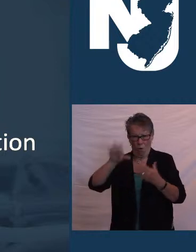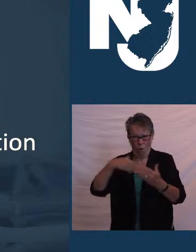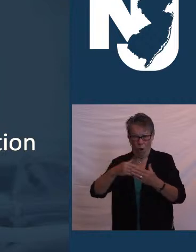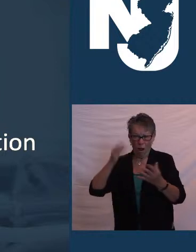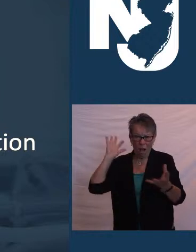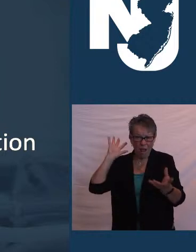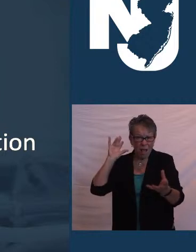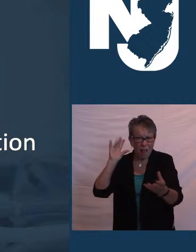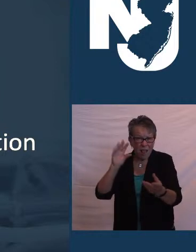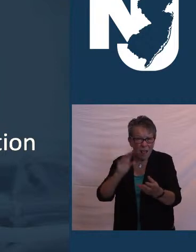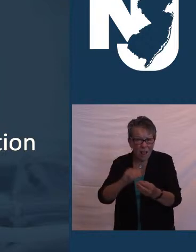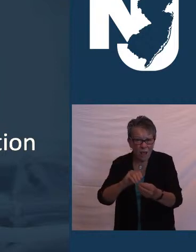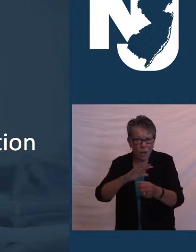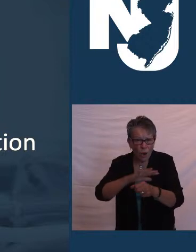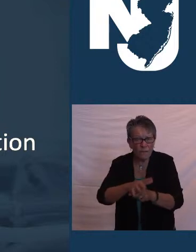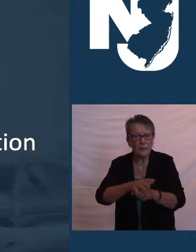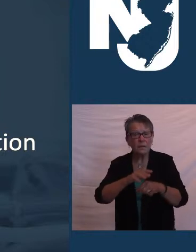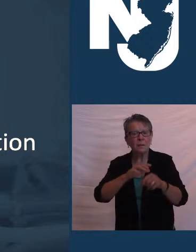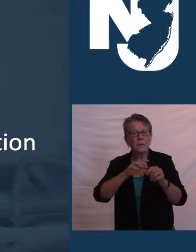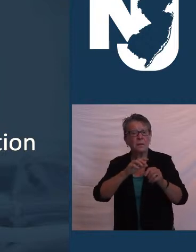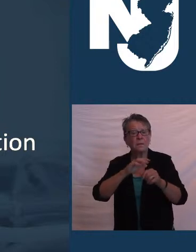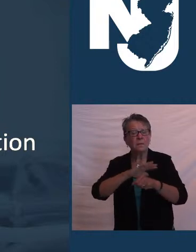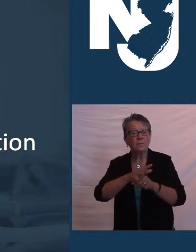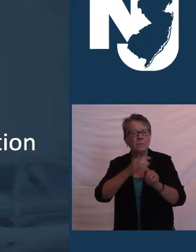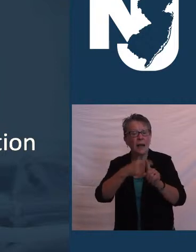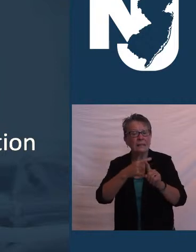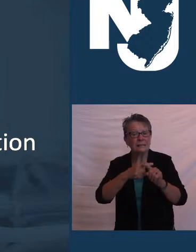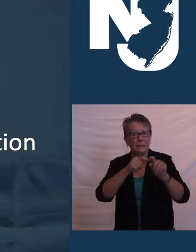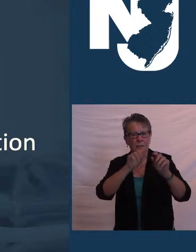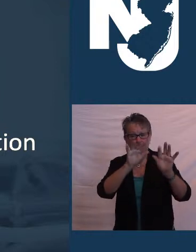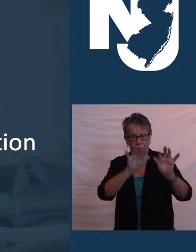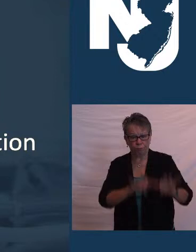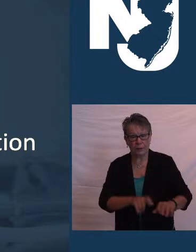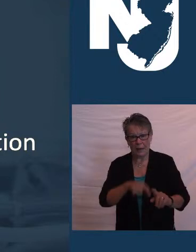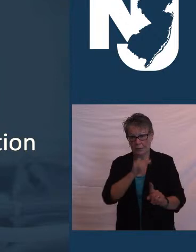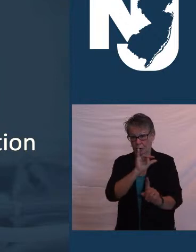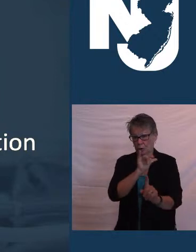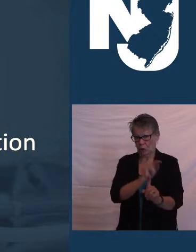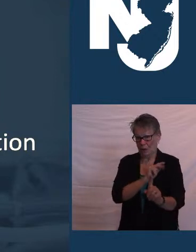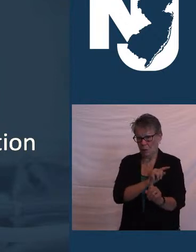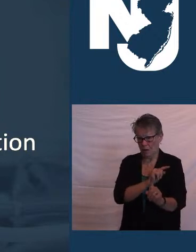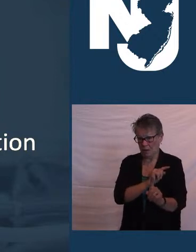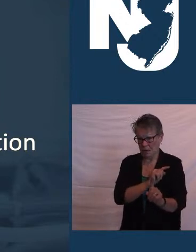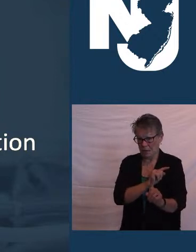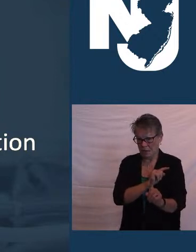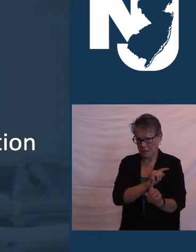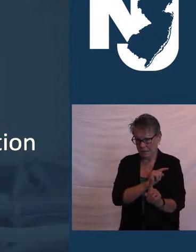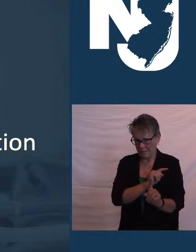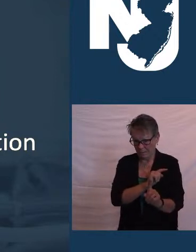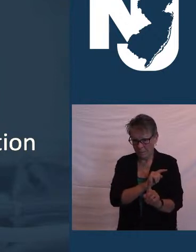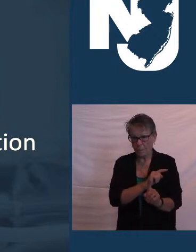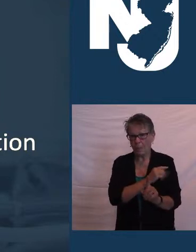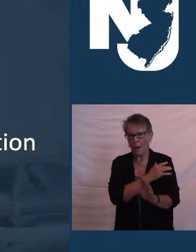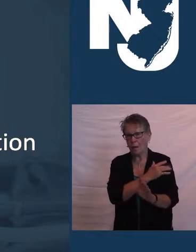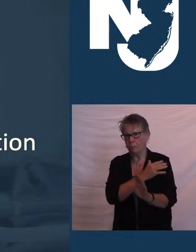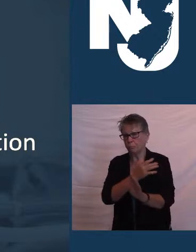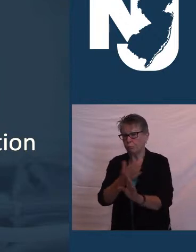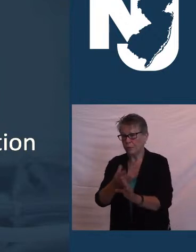received a vaccine reached full vaccination, and September 13th, breakthrough infections make up